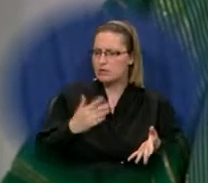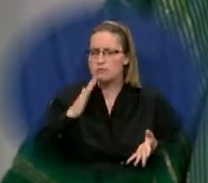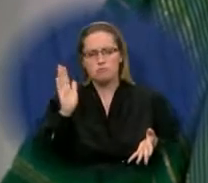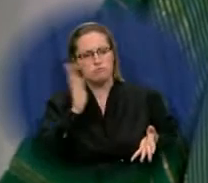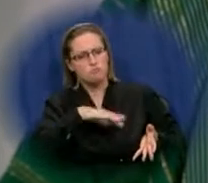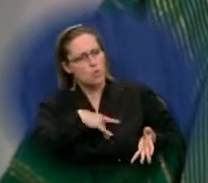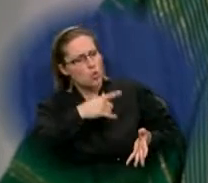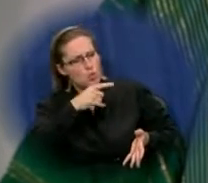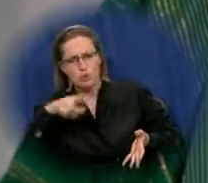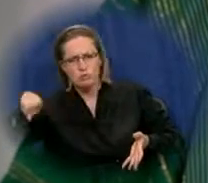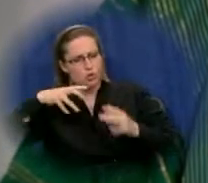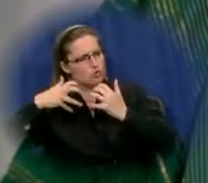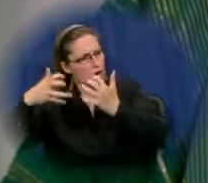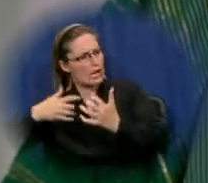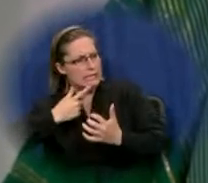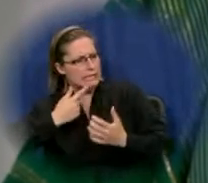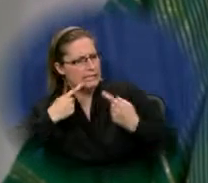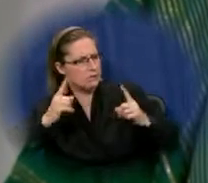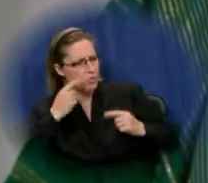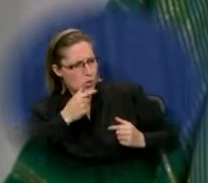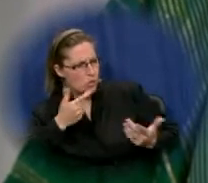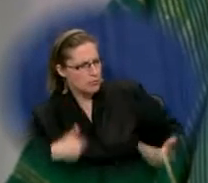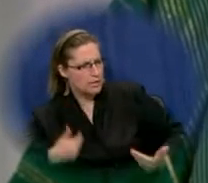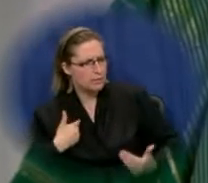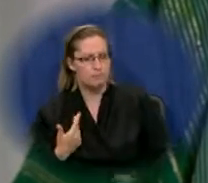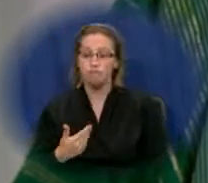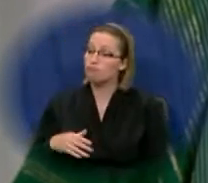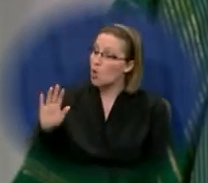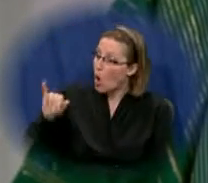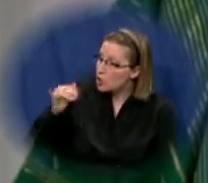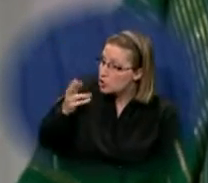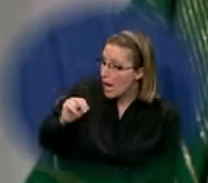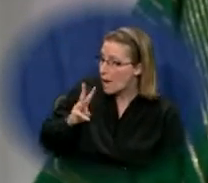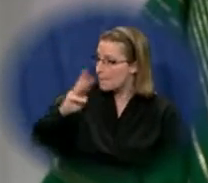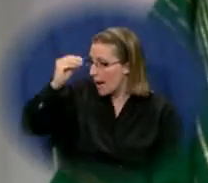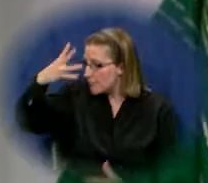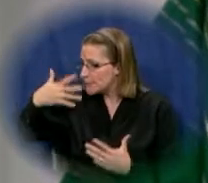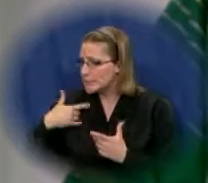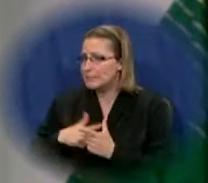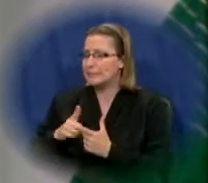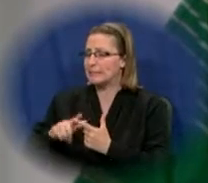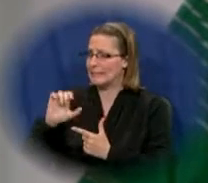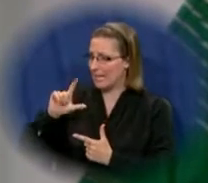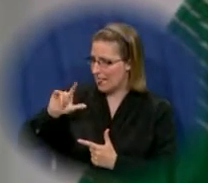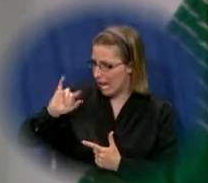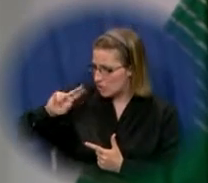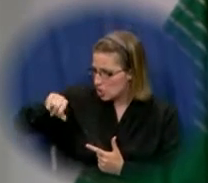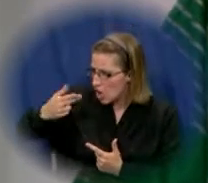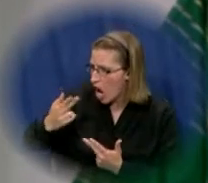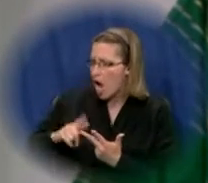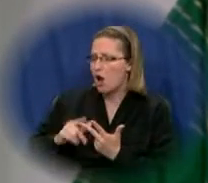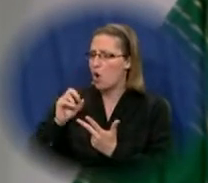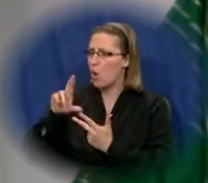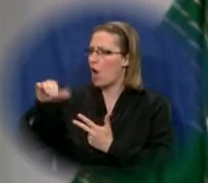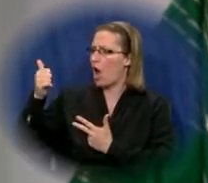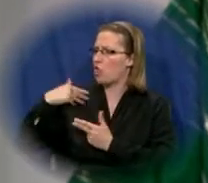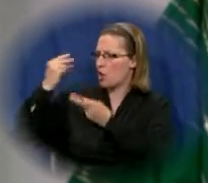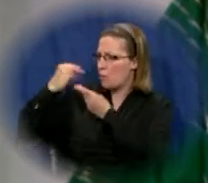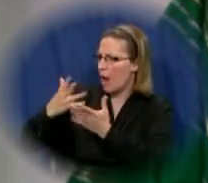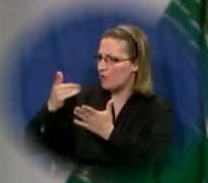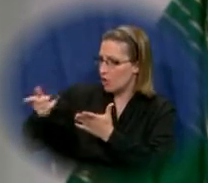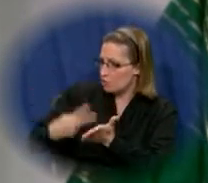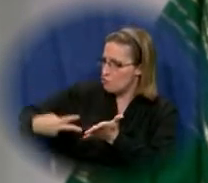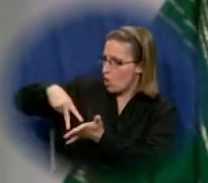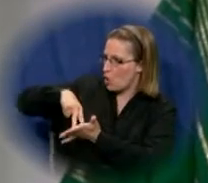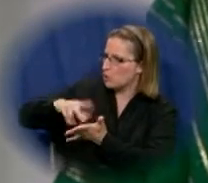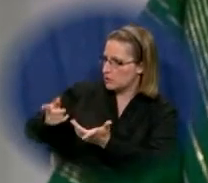in reply, "John the Baptist, others, Elijah, still others, one of the ancient prophets has arisen." Then